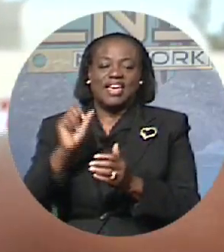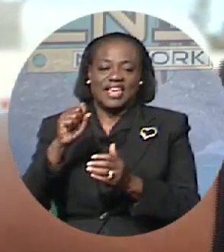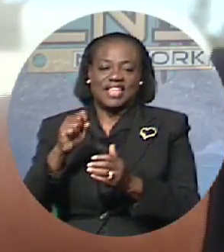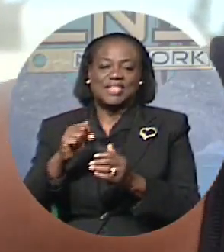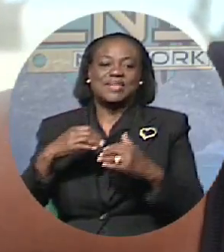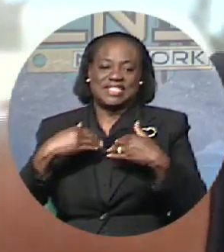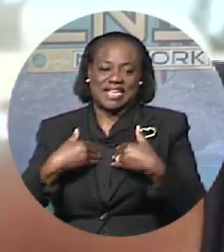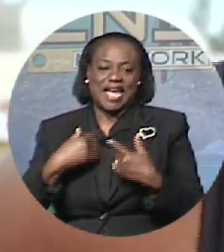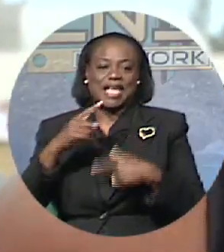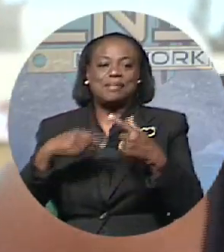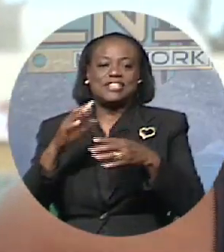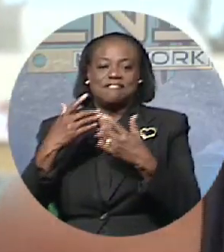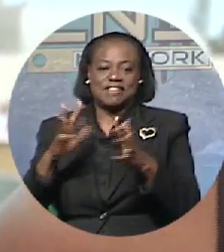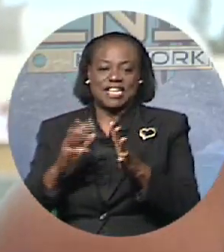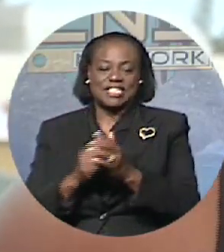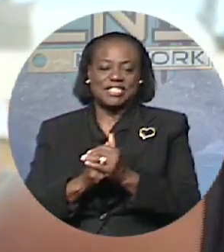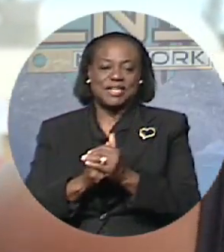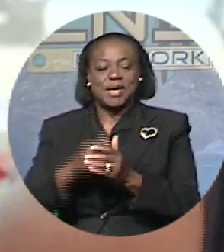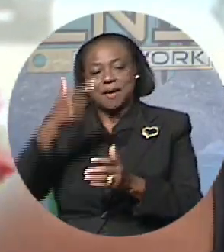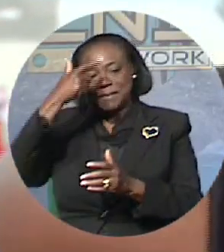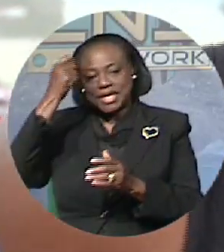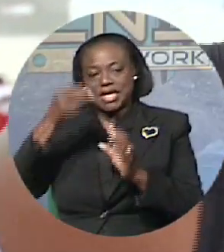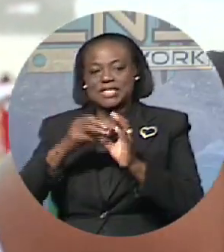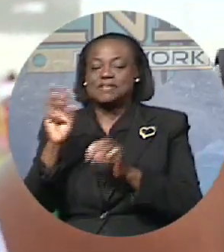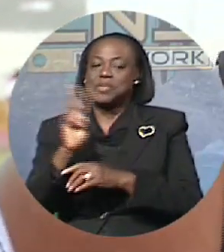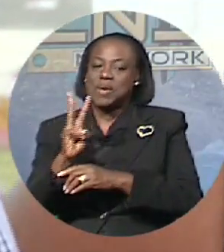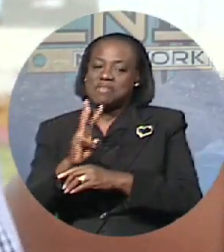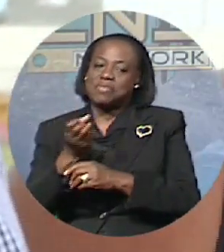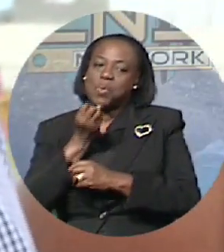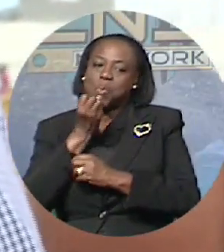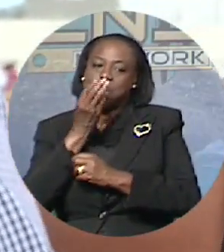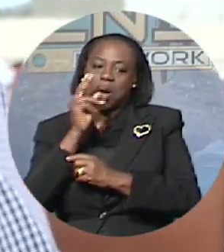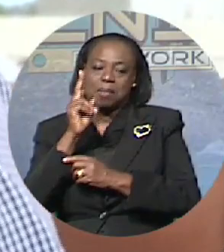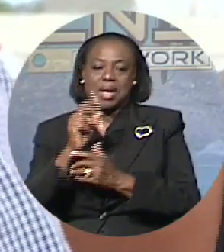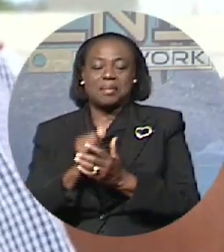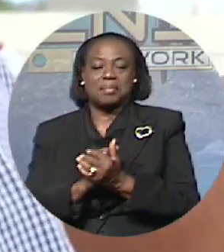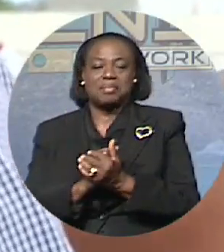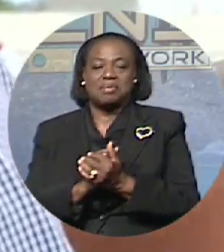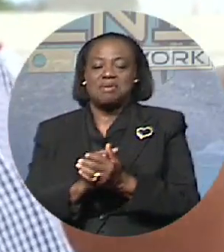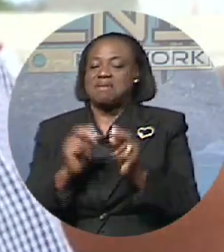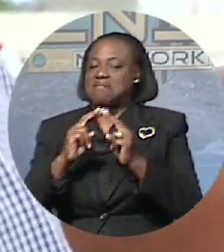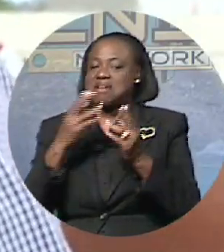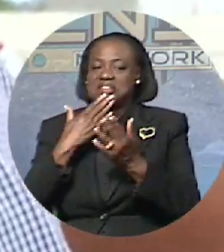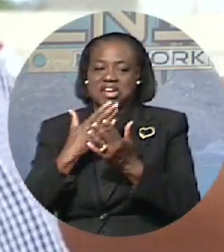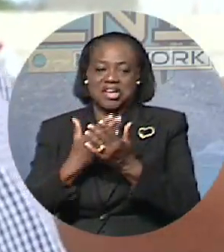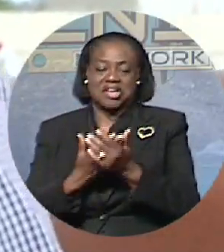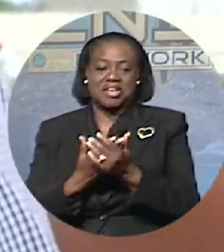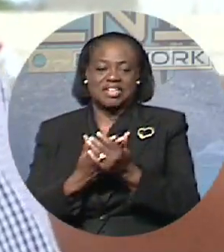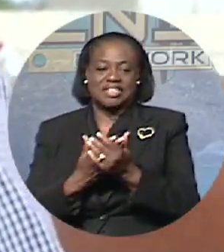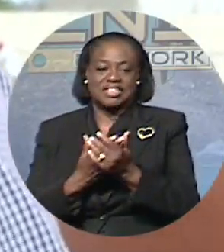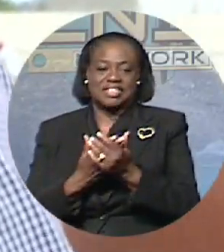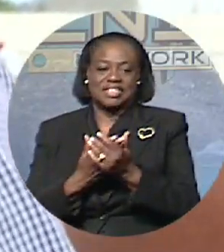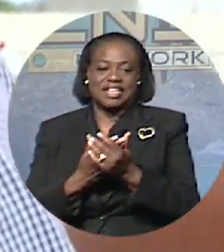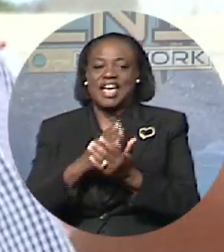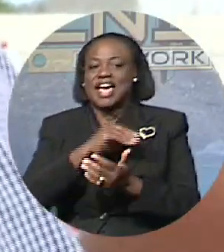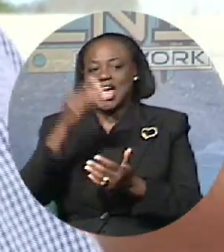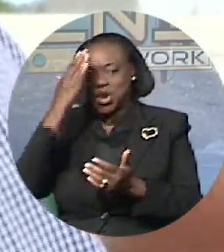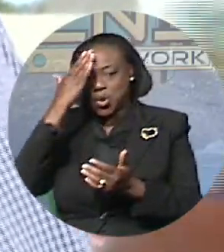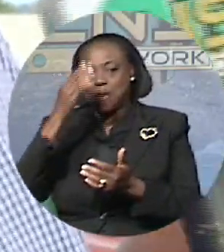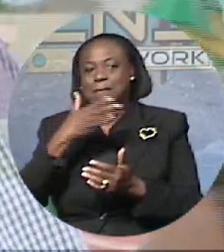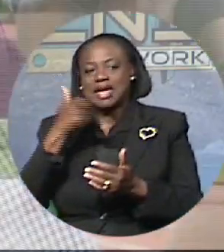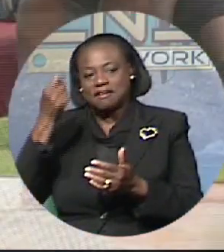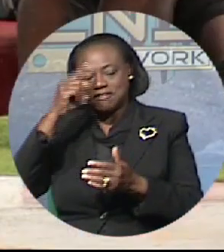was. Because of the weather, you have to warm up really extremely good, and I'll know better for next